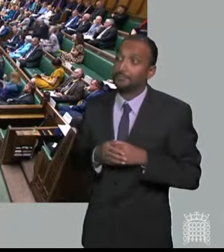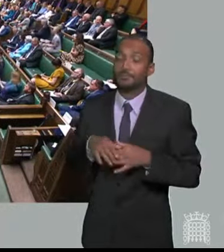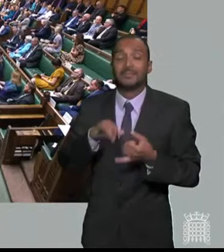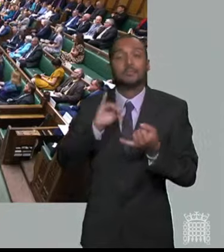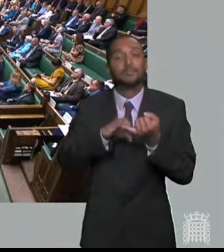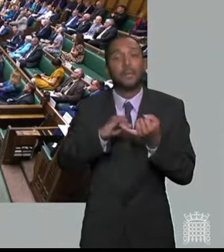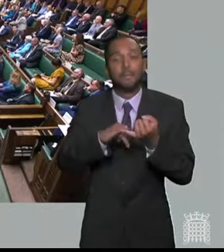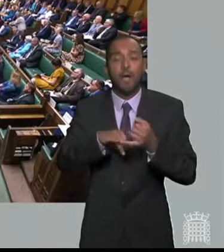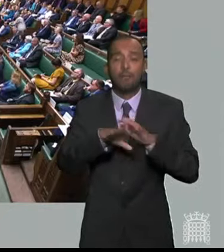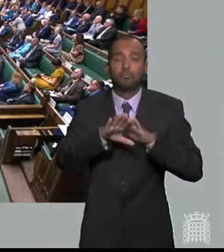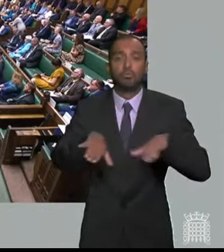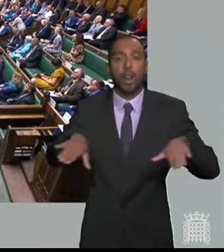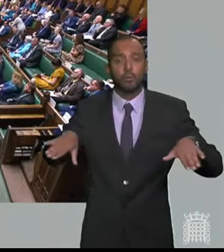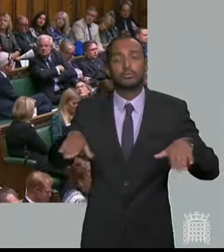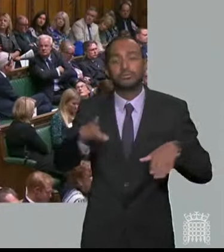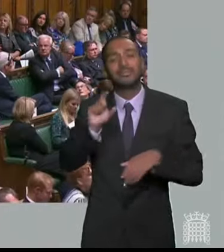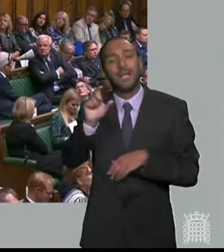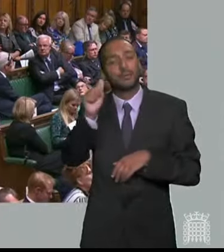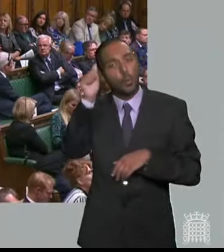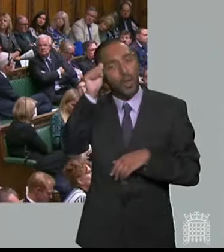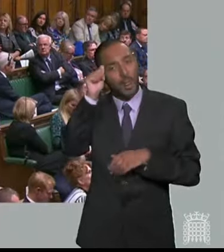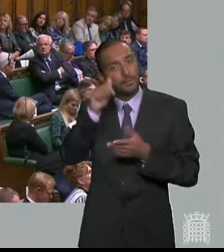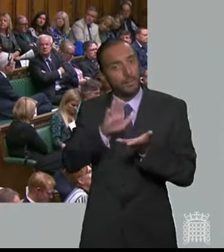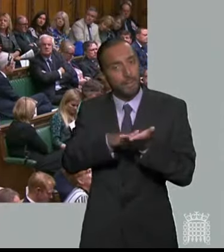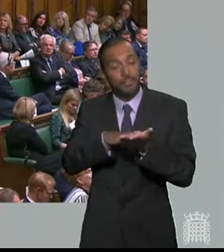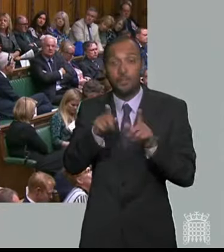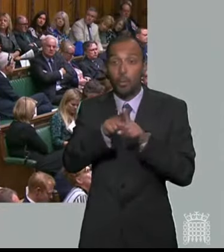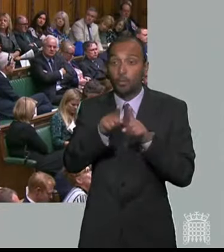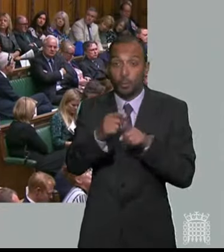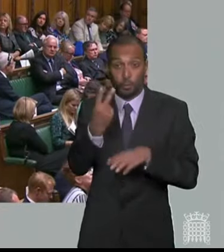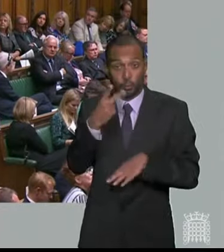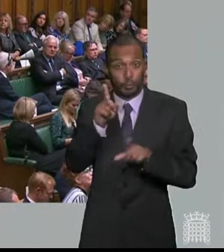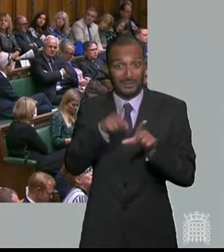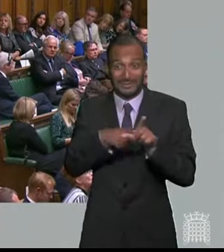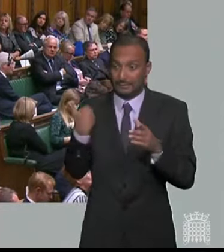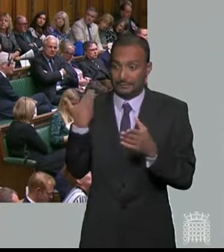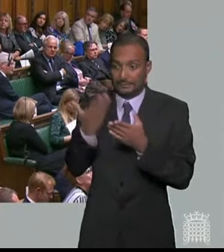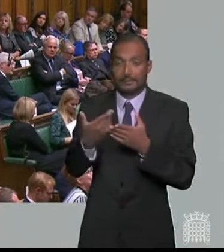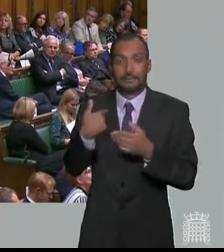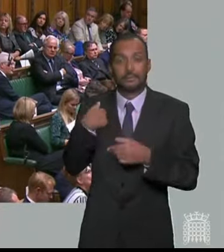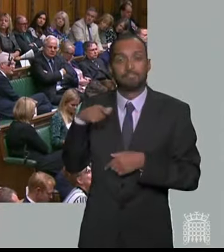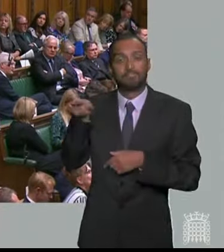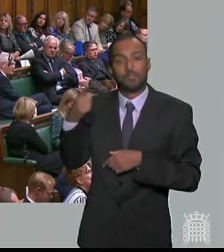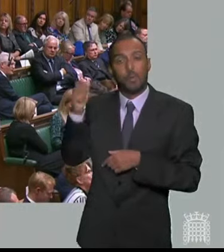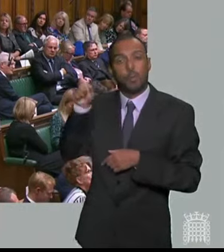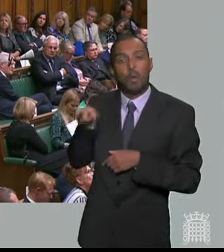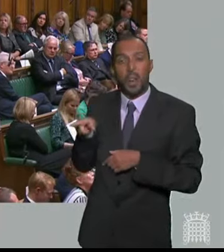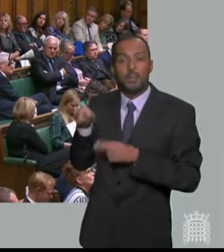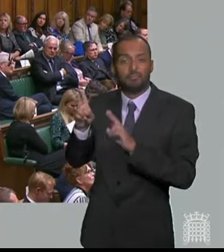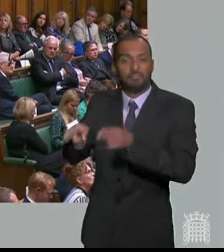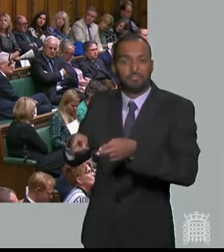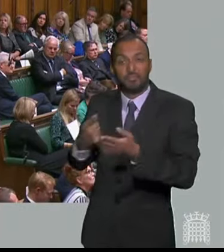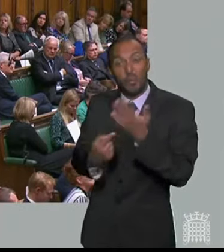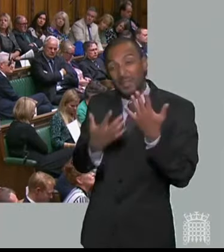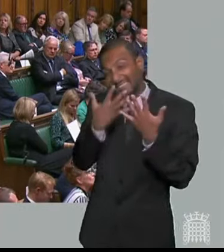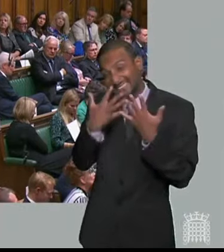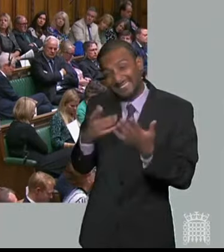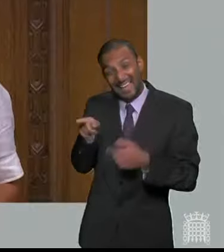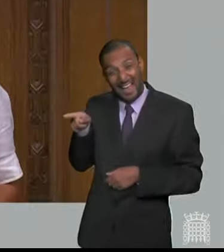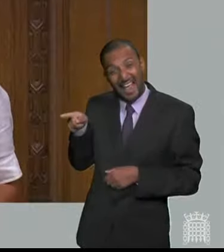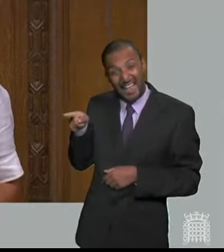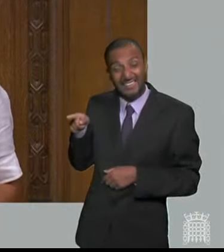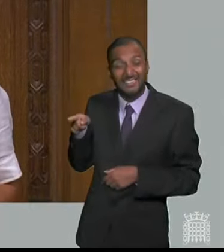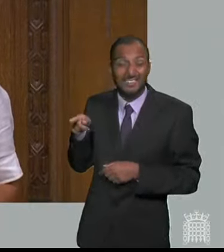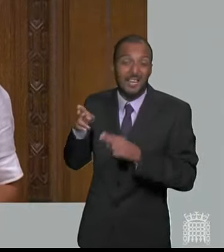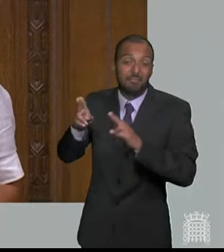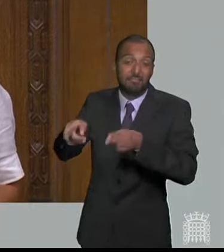Cancer Awareness Month, but it also marks 2 years since the death of my constituent Sophie Farrell. She was only 10 years old. Every day in the UK,